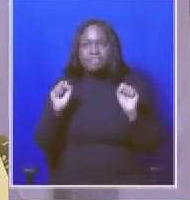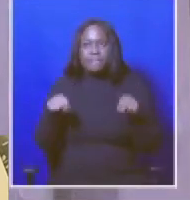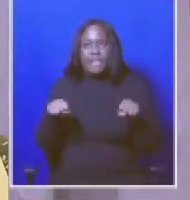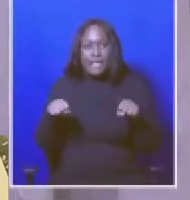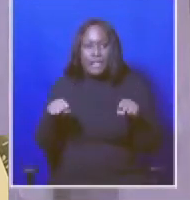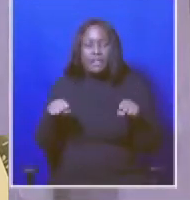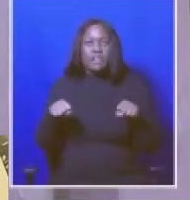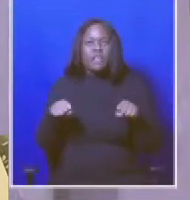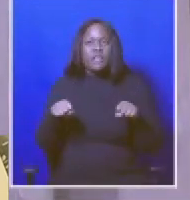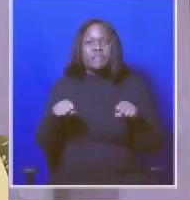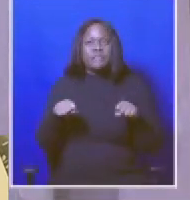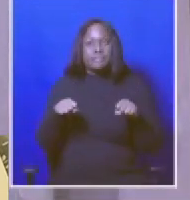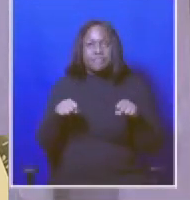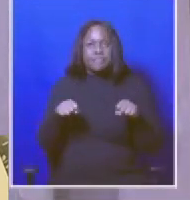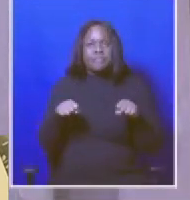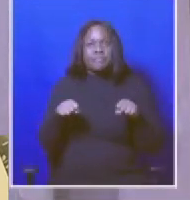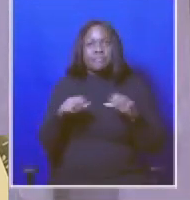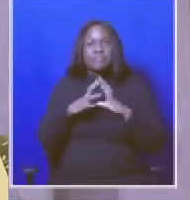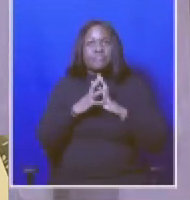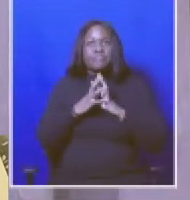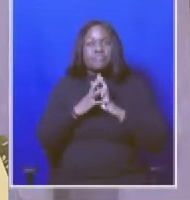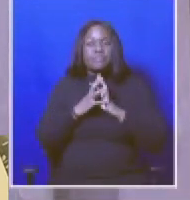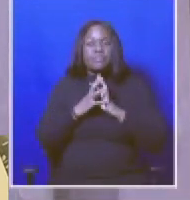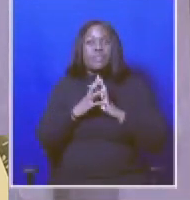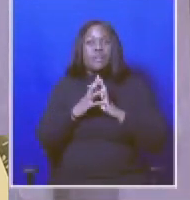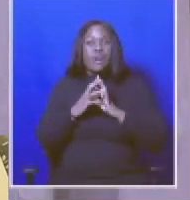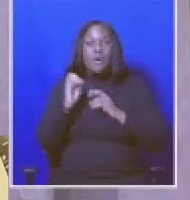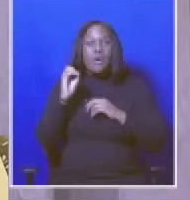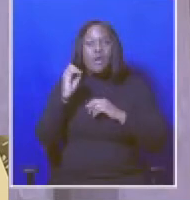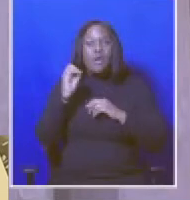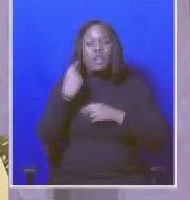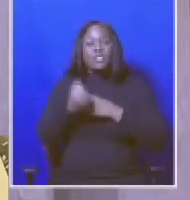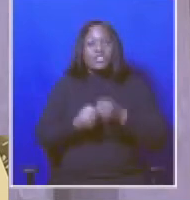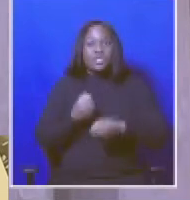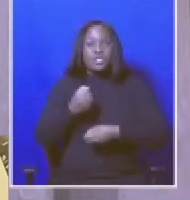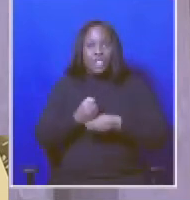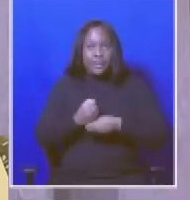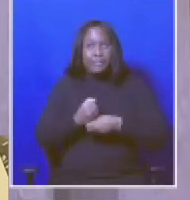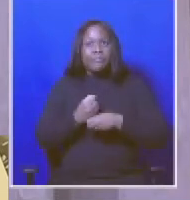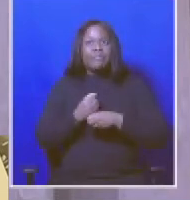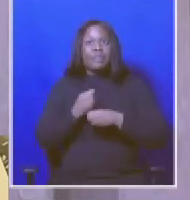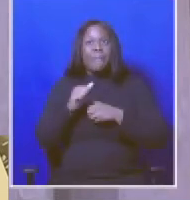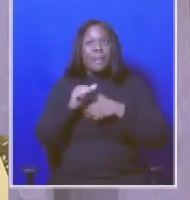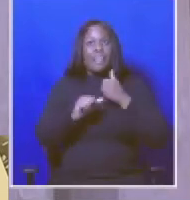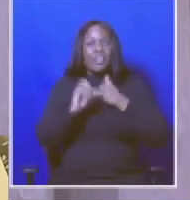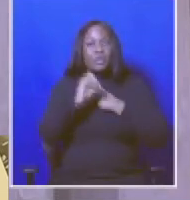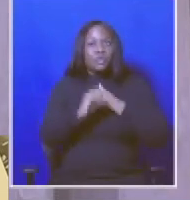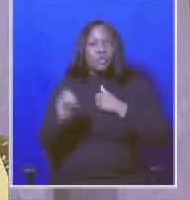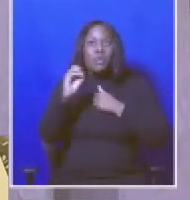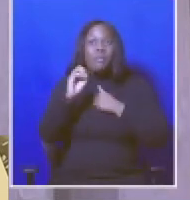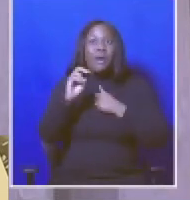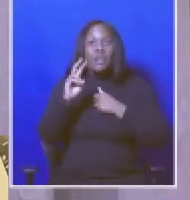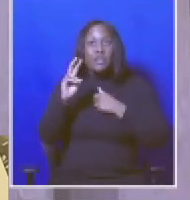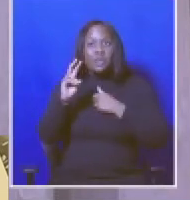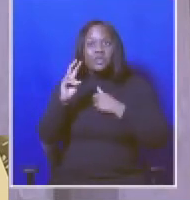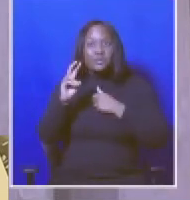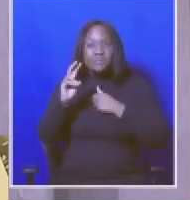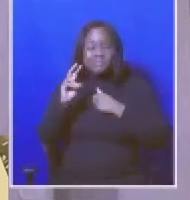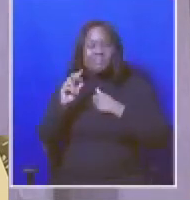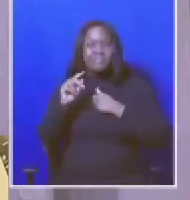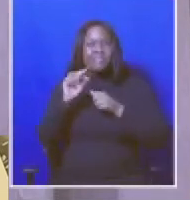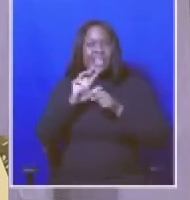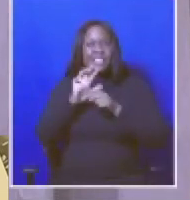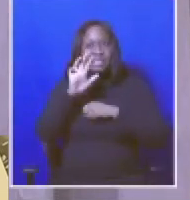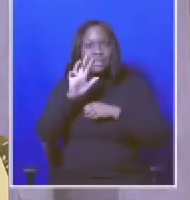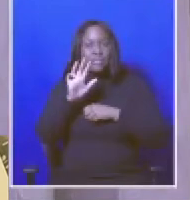state-owned enterprises. On the 19th of October last year, Cabinet approved the national framework towards